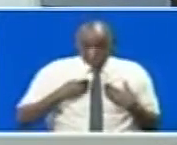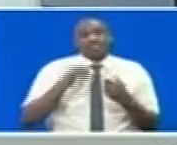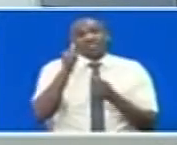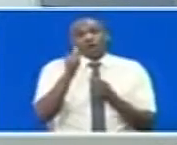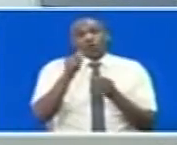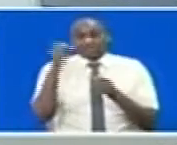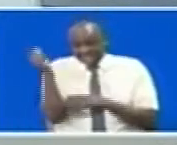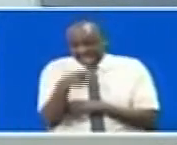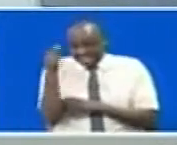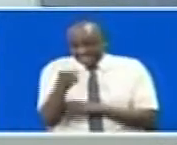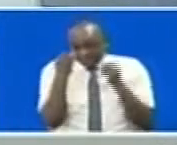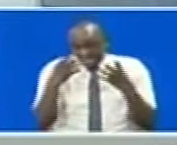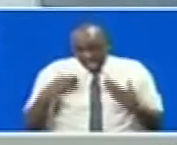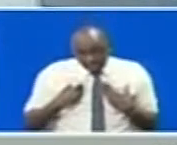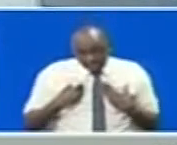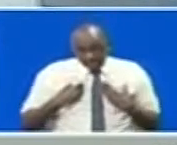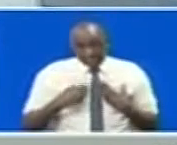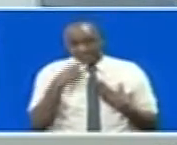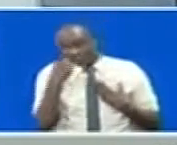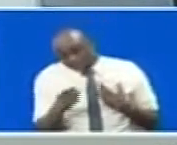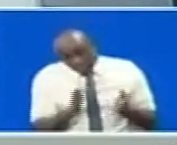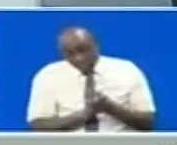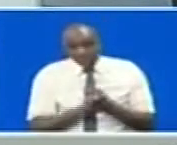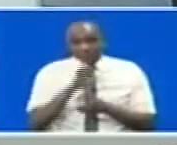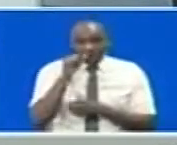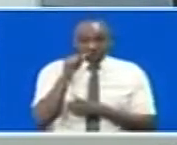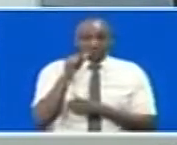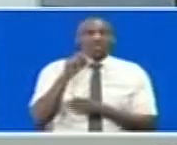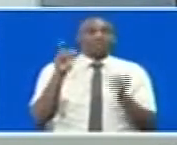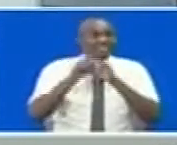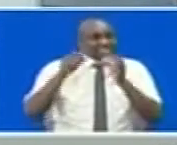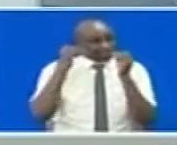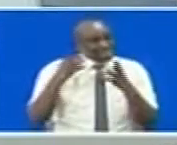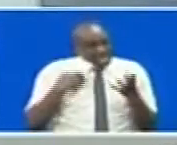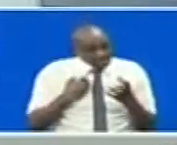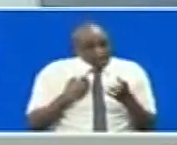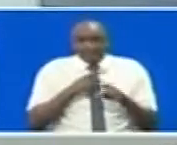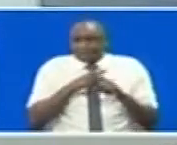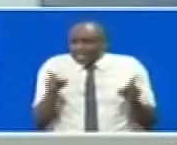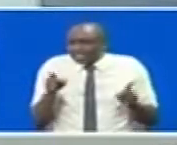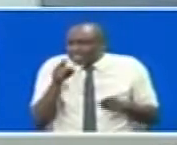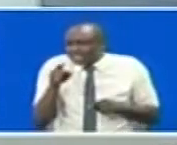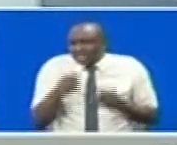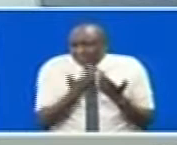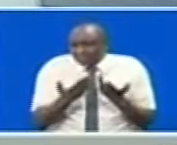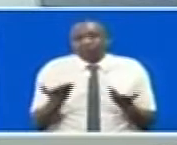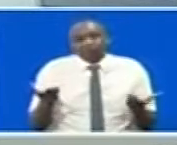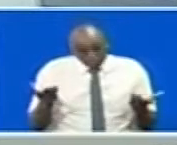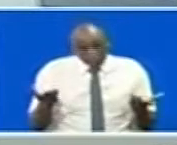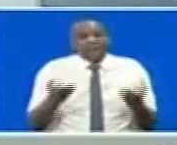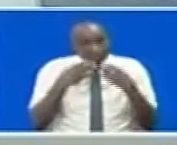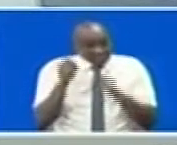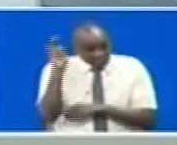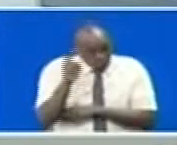right? Ghana seems to have no problem with it. We're fine with our 20 cabinet secretaries. But this was a big feature in the